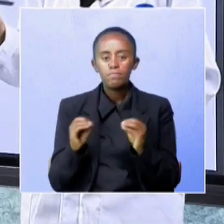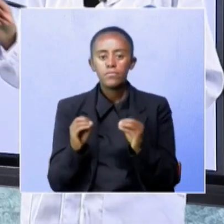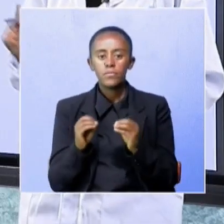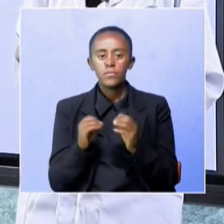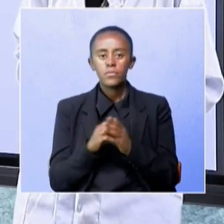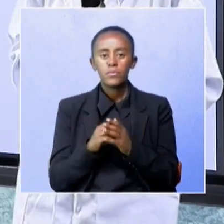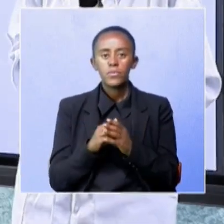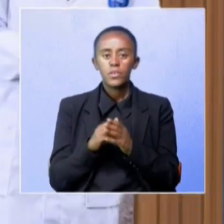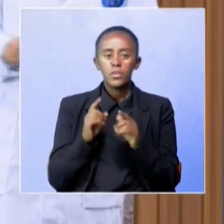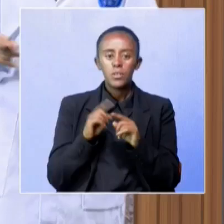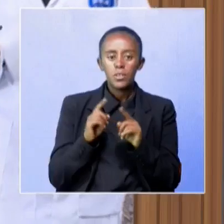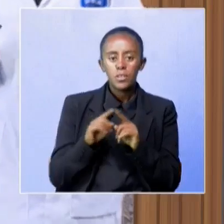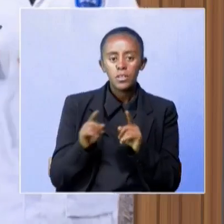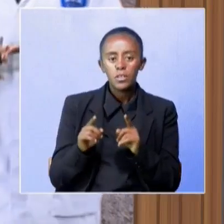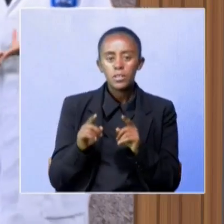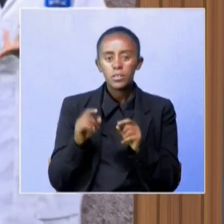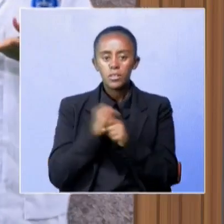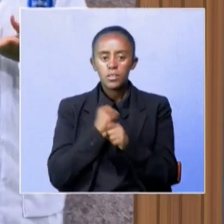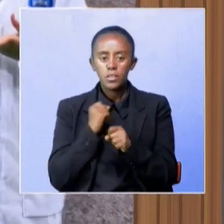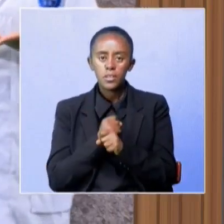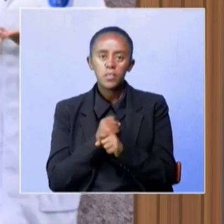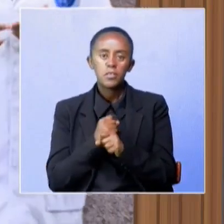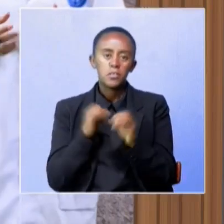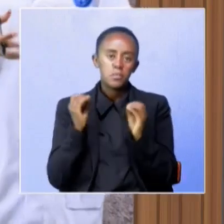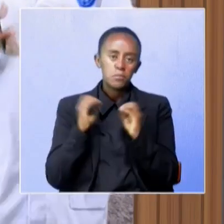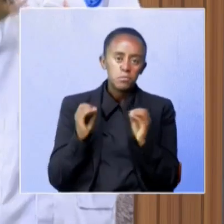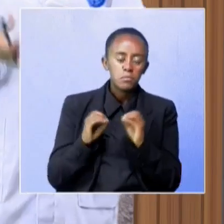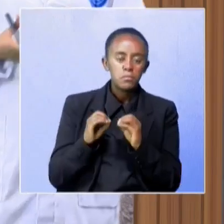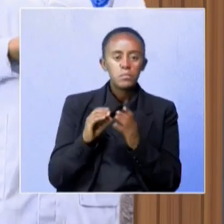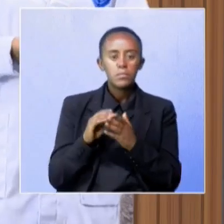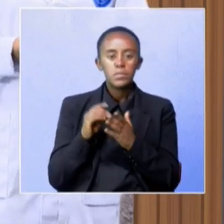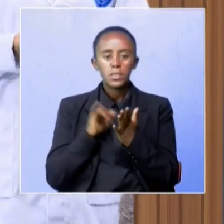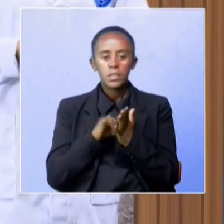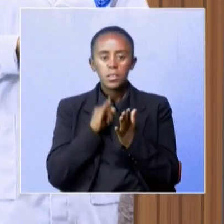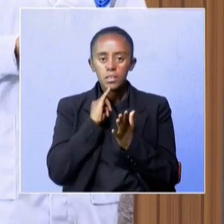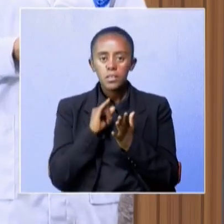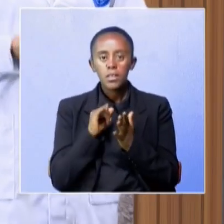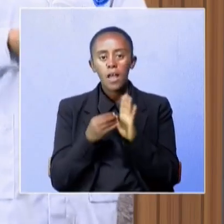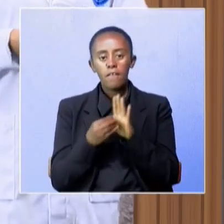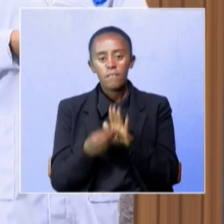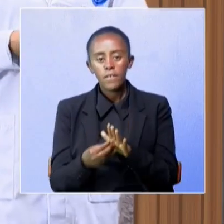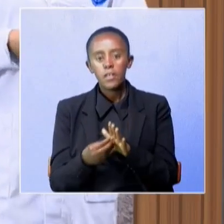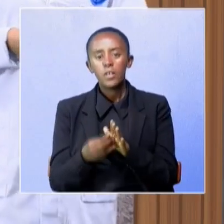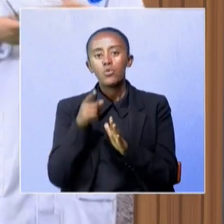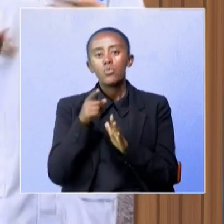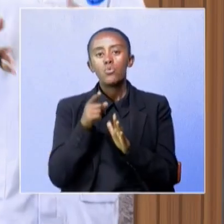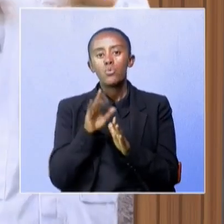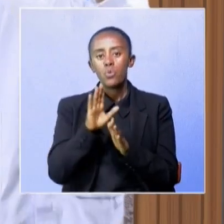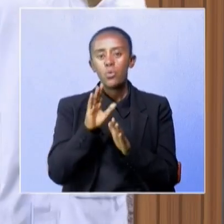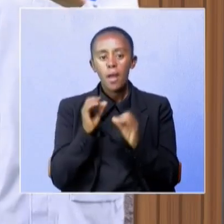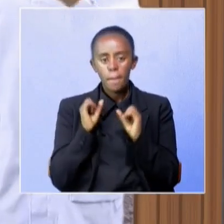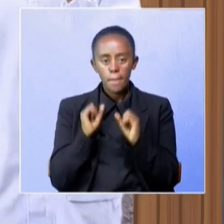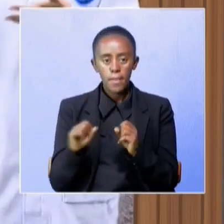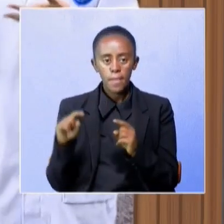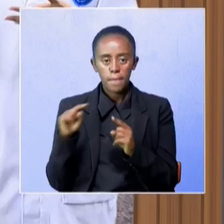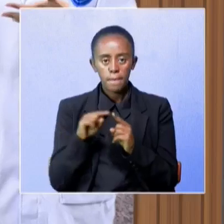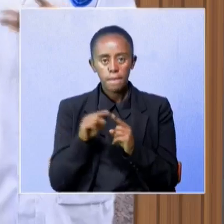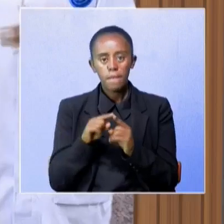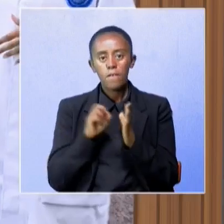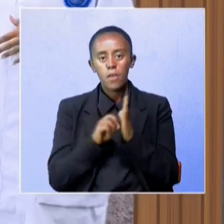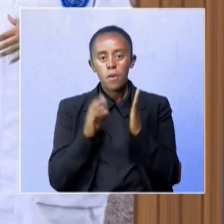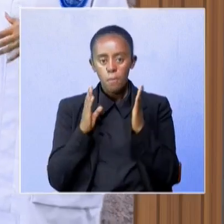your activities. You cannot learn. So that is what? Affecting your ability to be